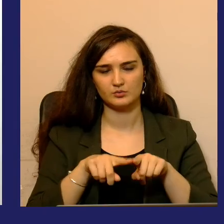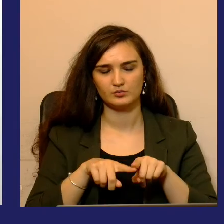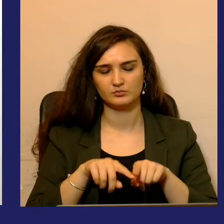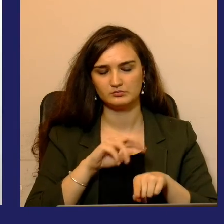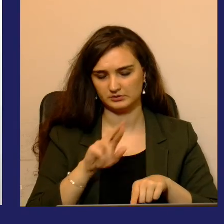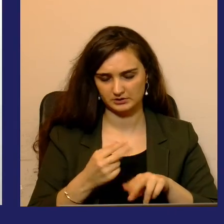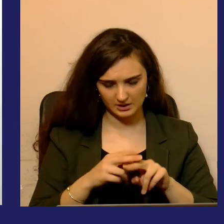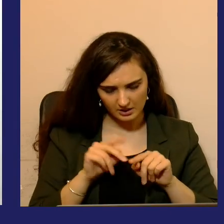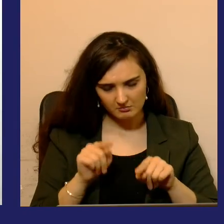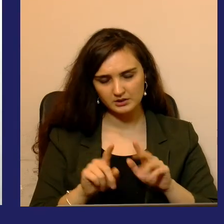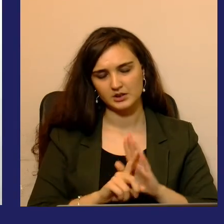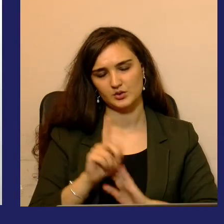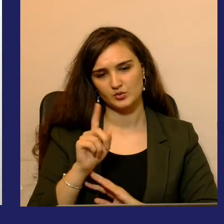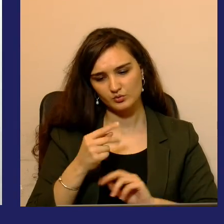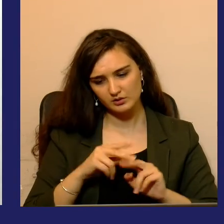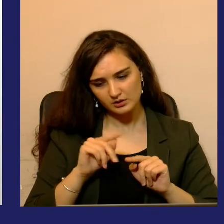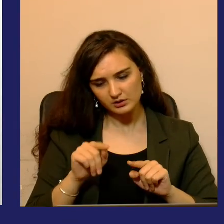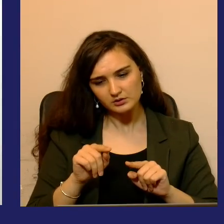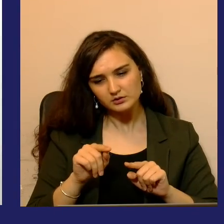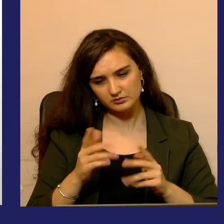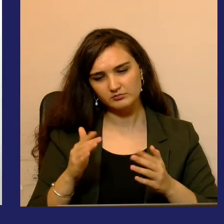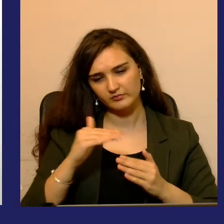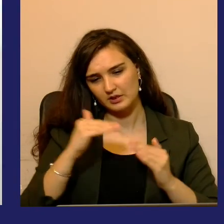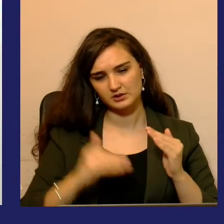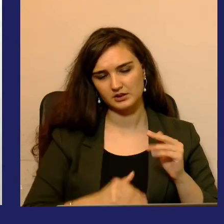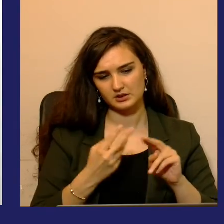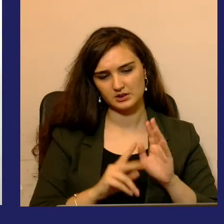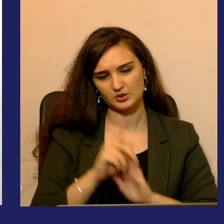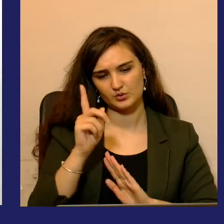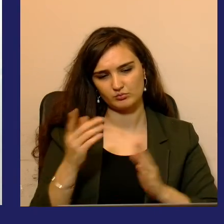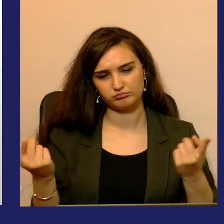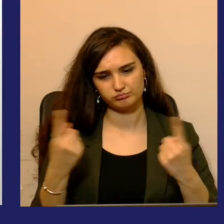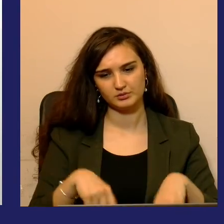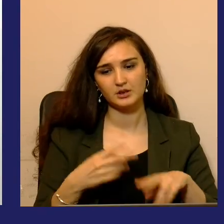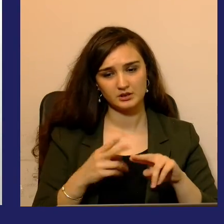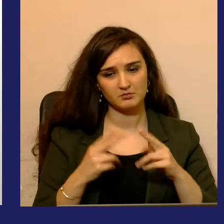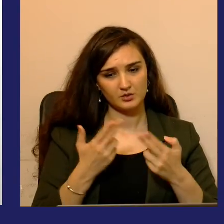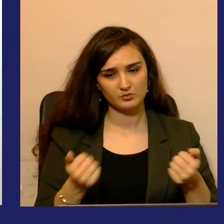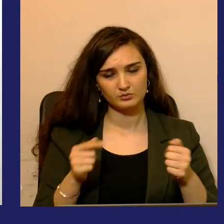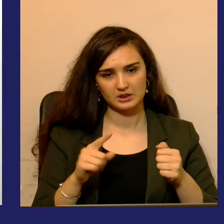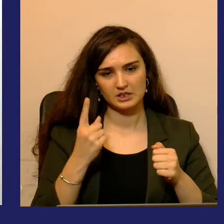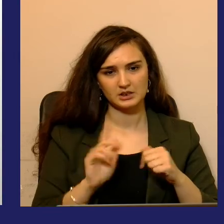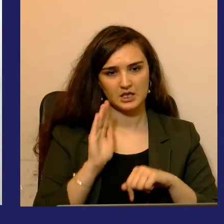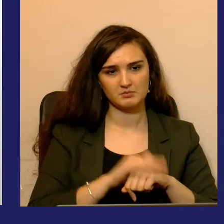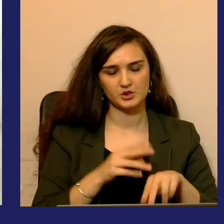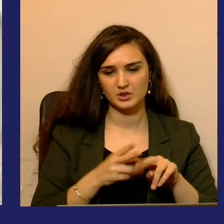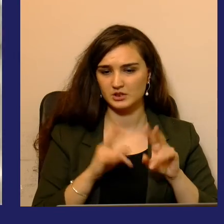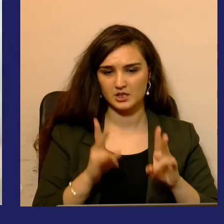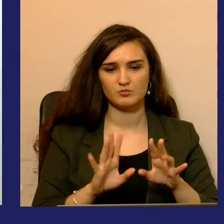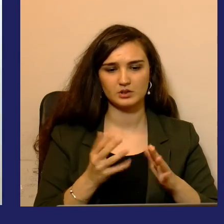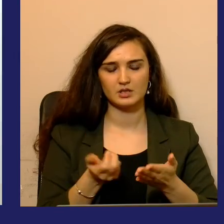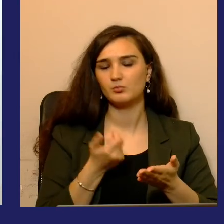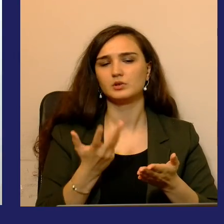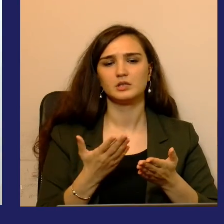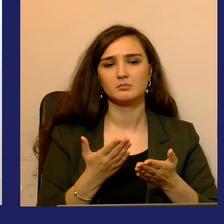And, you know, there are many steps to the downfall. It didn't happen overnight. It happened over the course of several electoral reforms. And so what I would